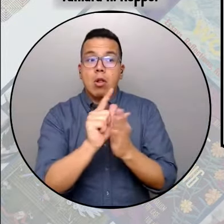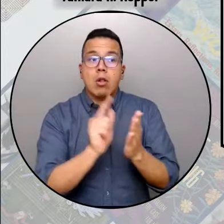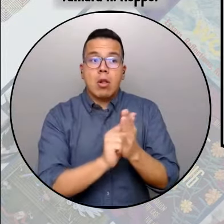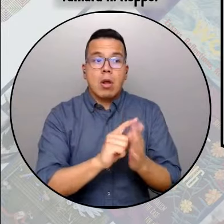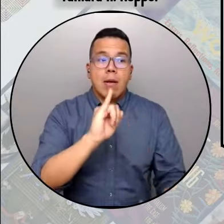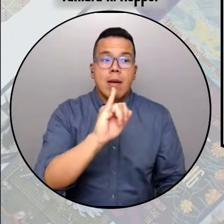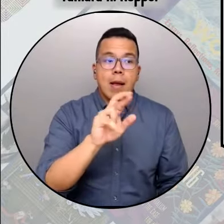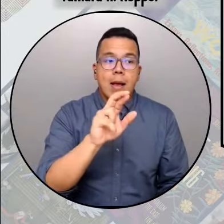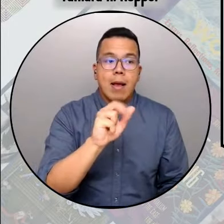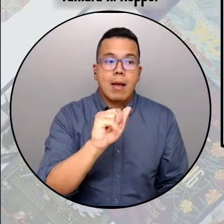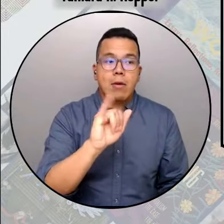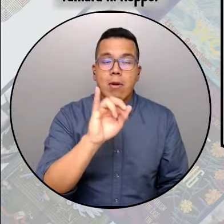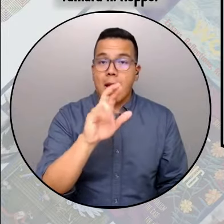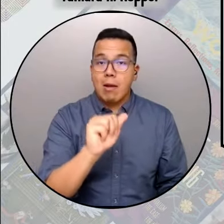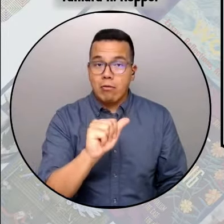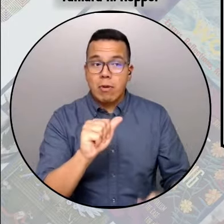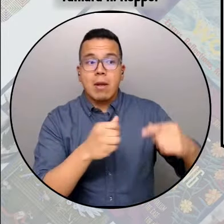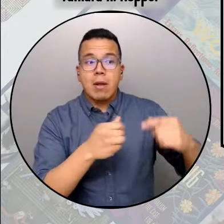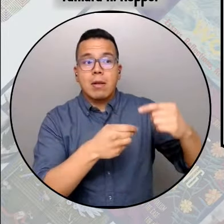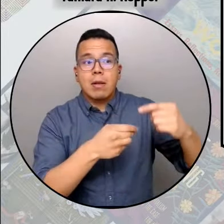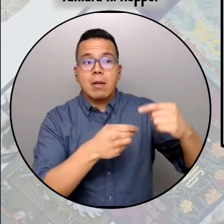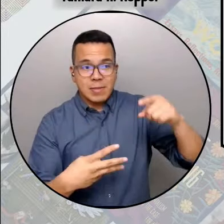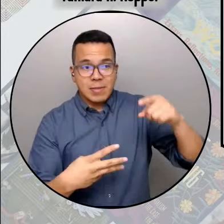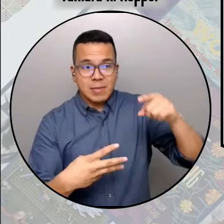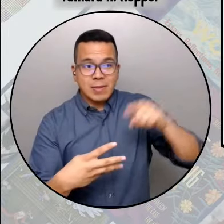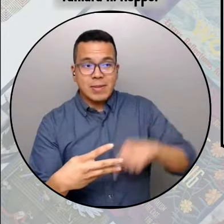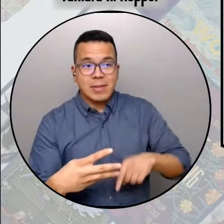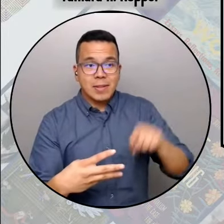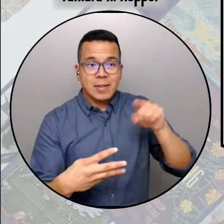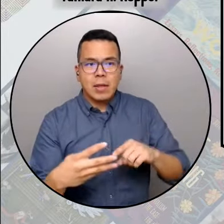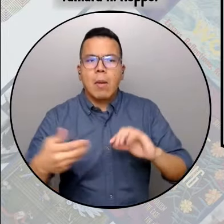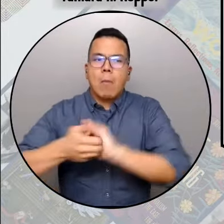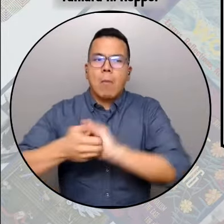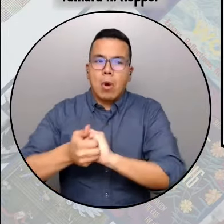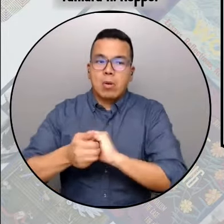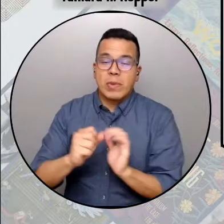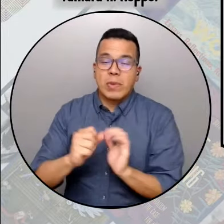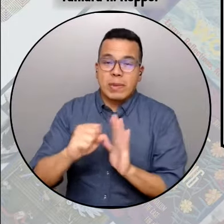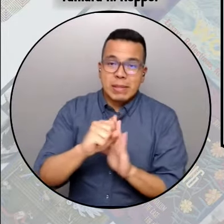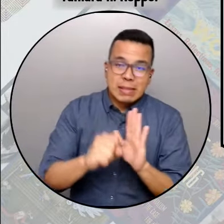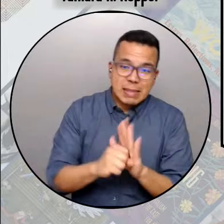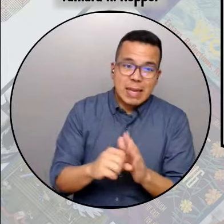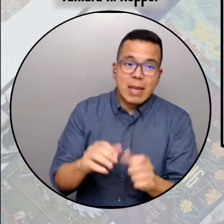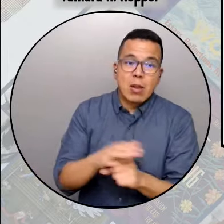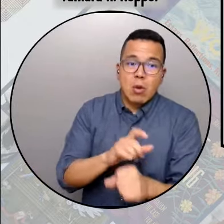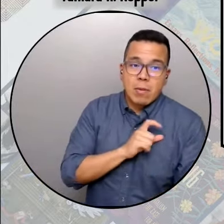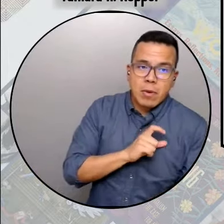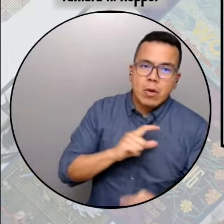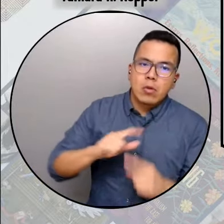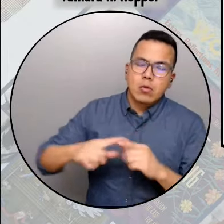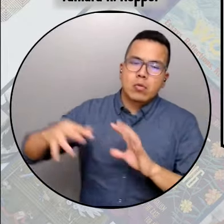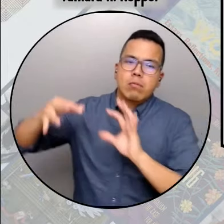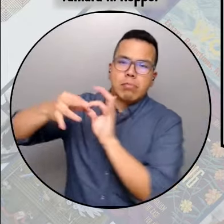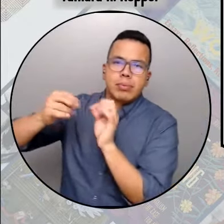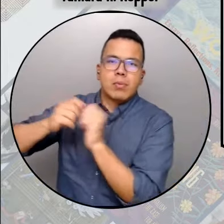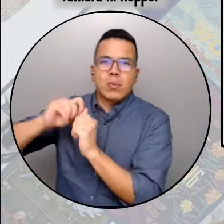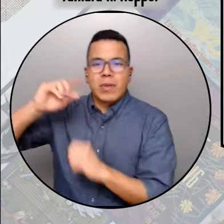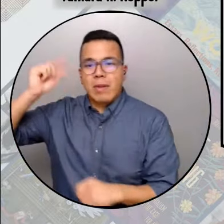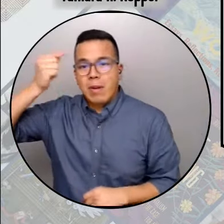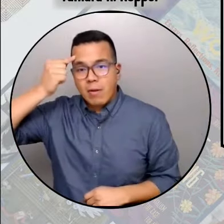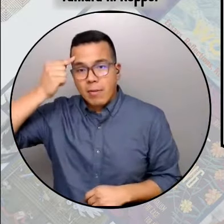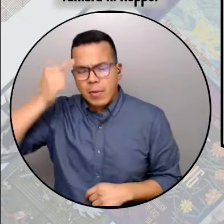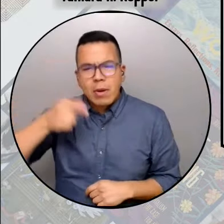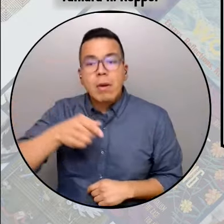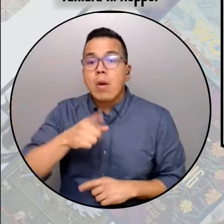agencies to identify and remove non-citizens amenable to removal from the United States. That sounds so friendly, but basically they're trying to find people that are quote